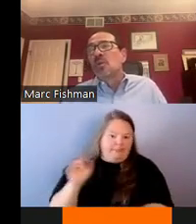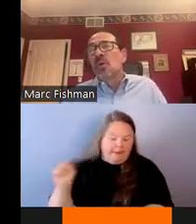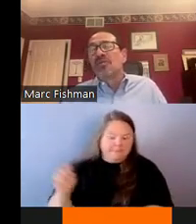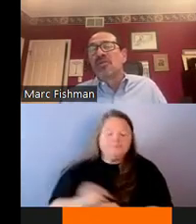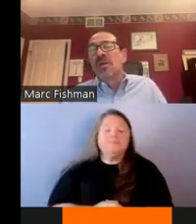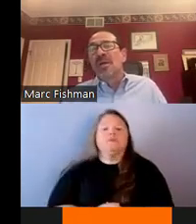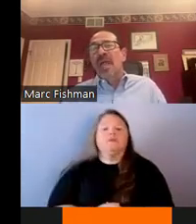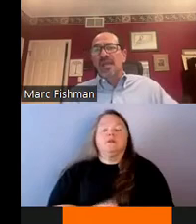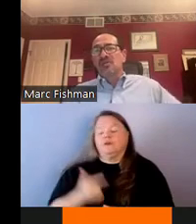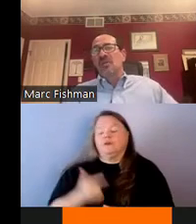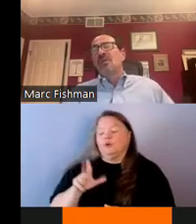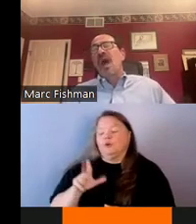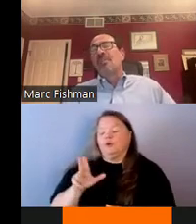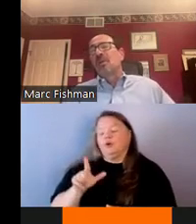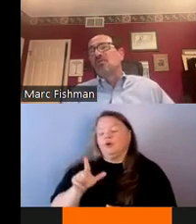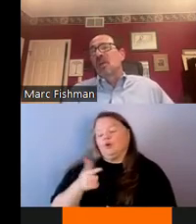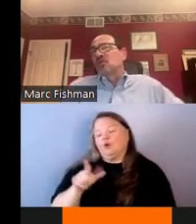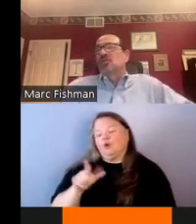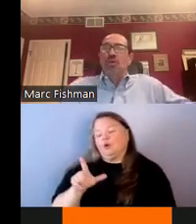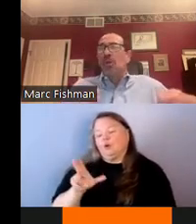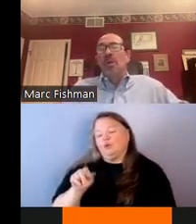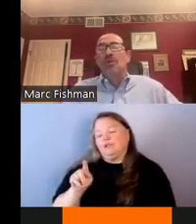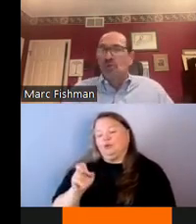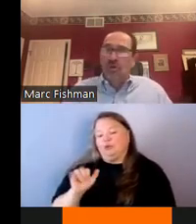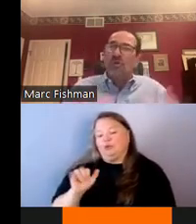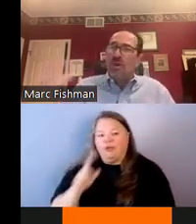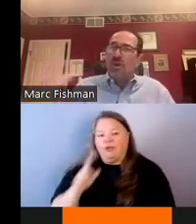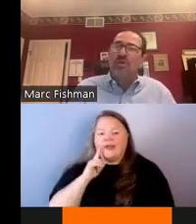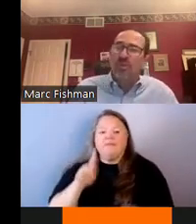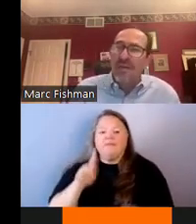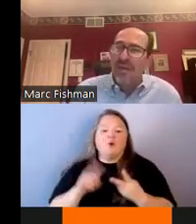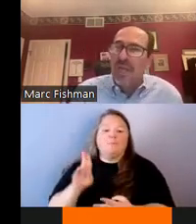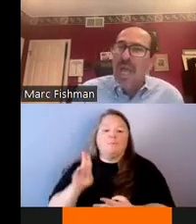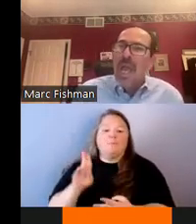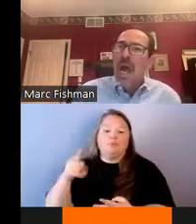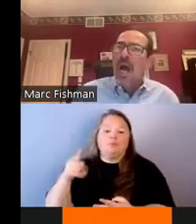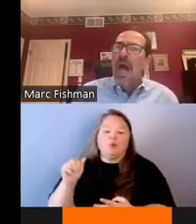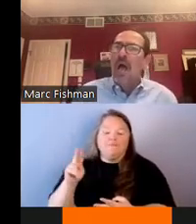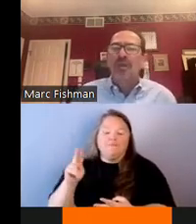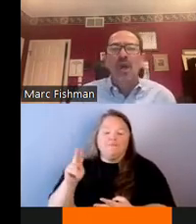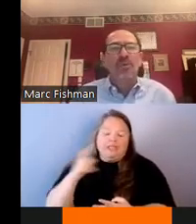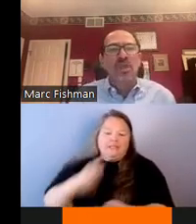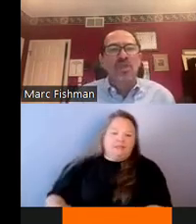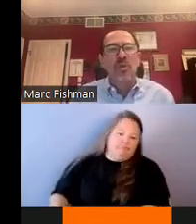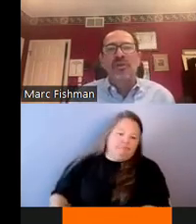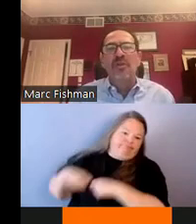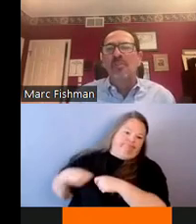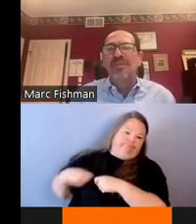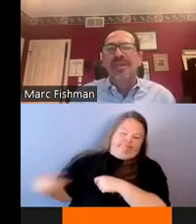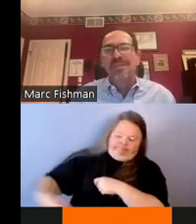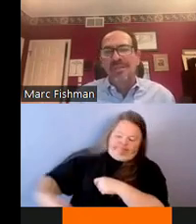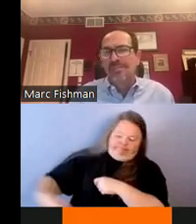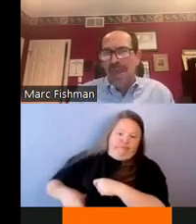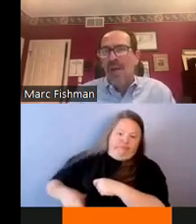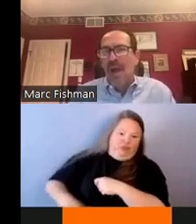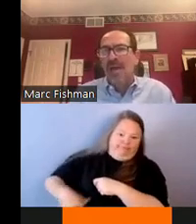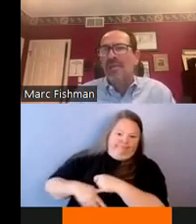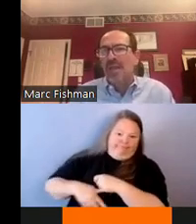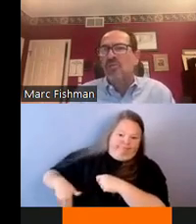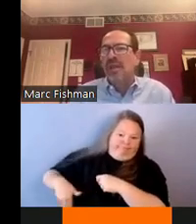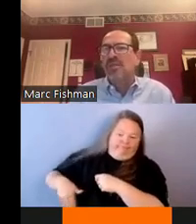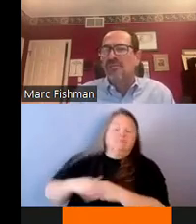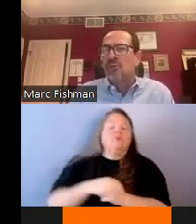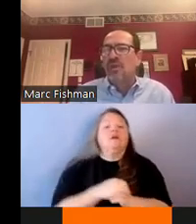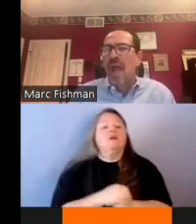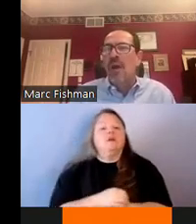extended release buprenorphine Sublocade, it's an abdominal injection. So you're pulling up your shirt. So, it's a private healthcare procedure. And the therapist says, ma'am,